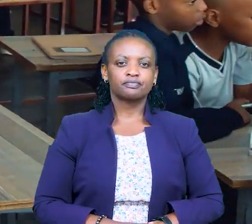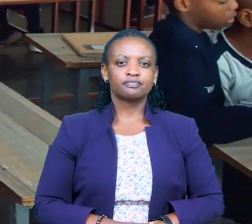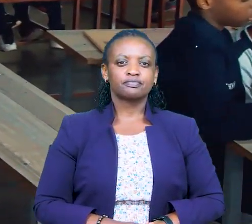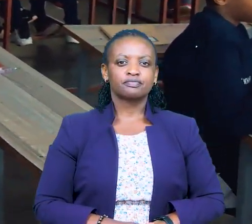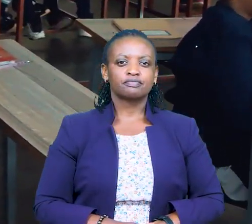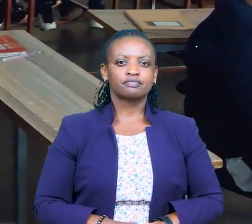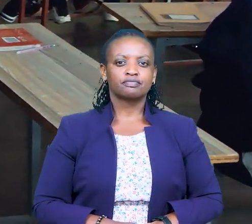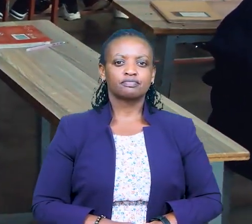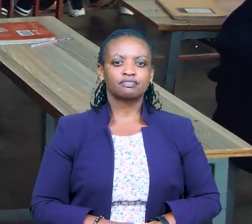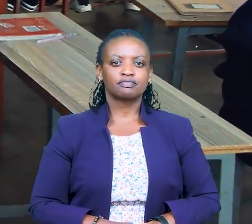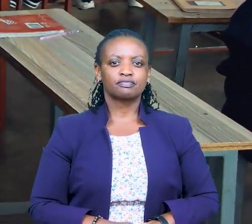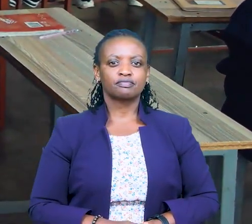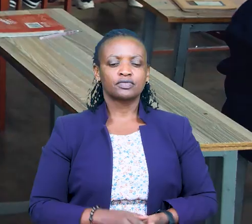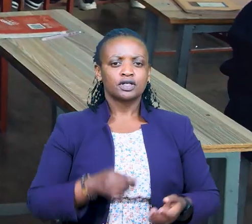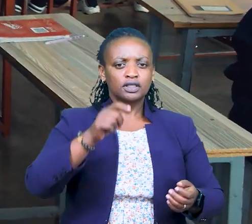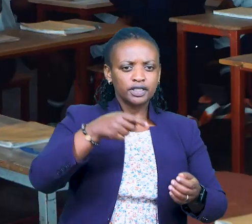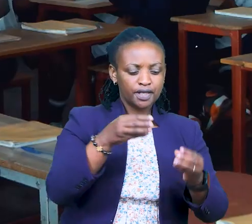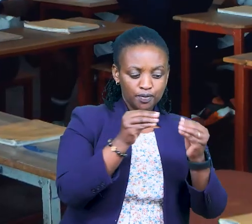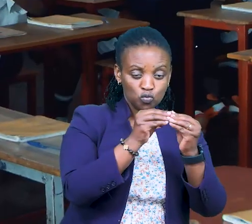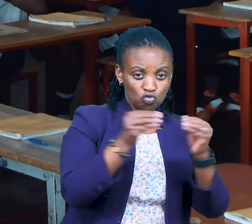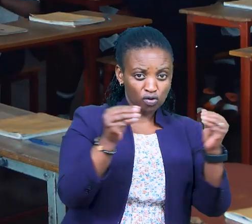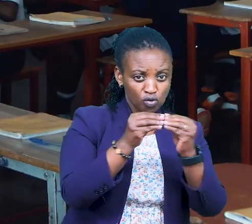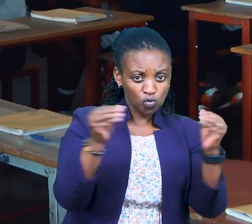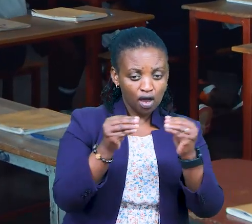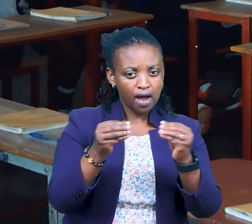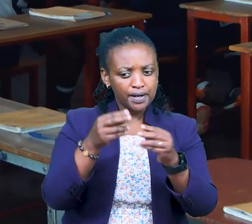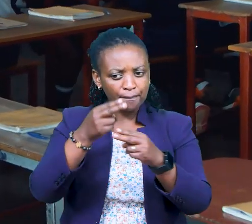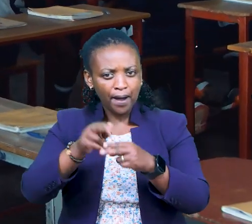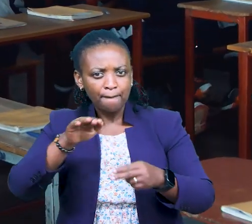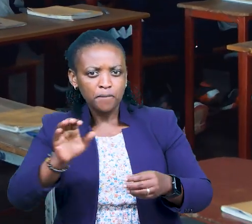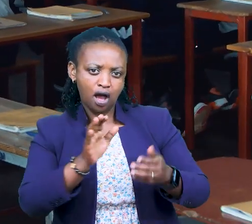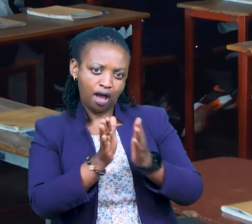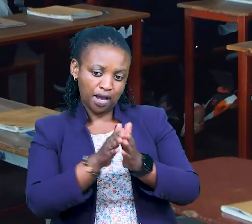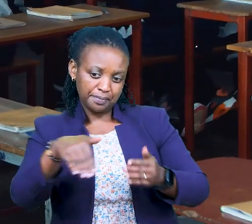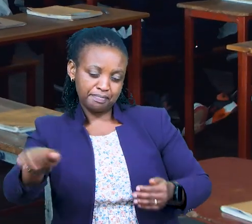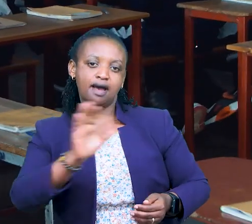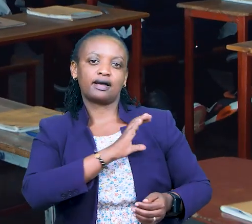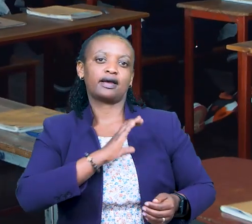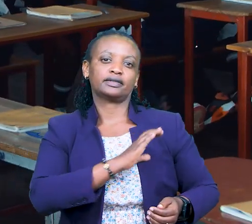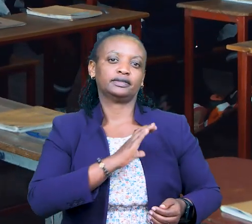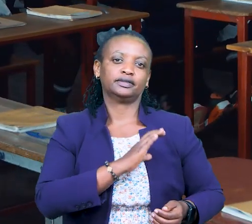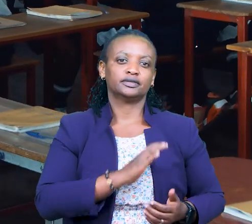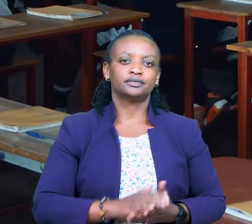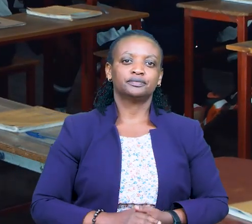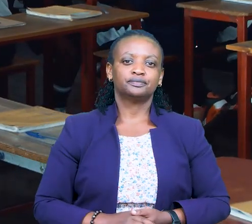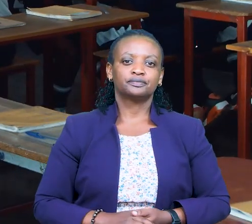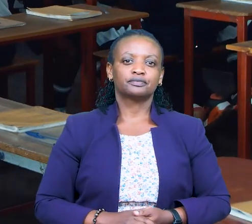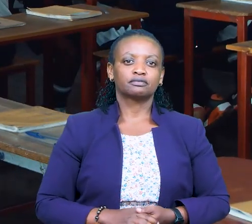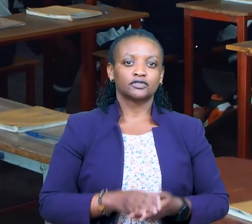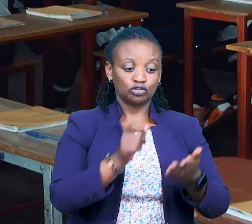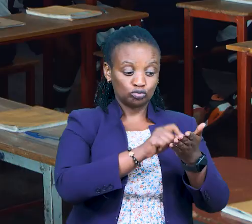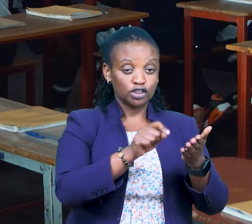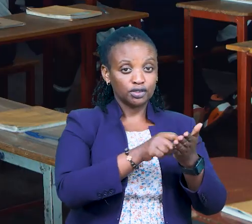You make sure you use your magnet and find for me the characteristic.